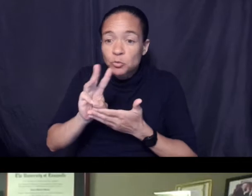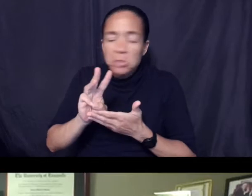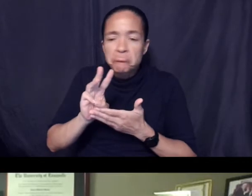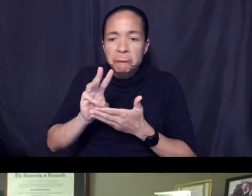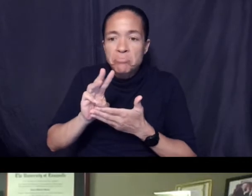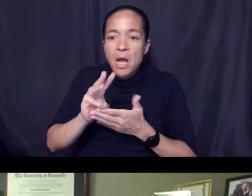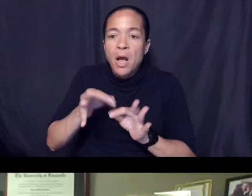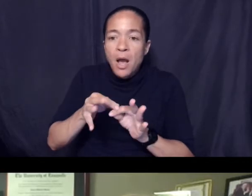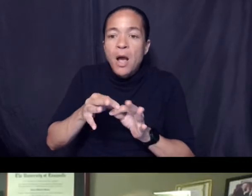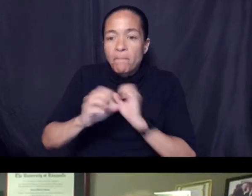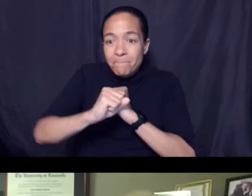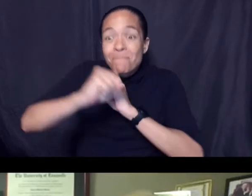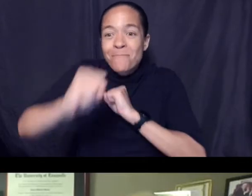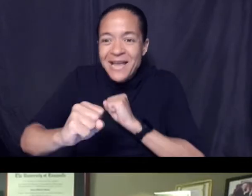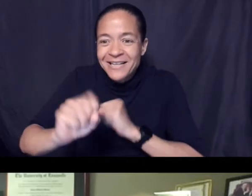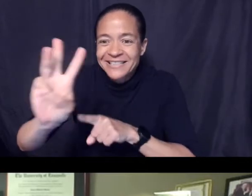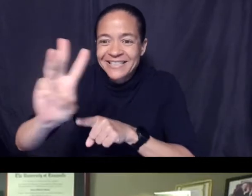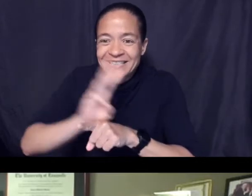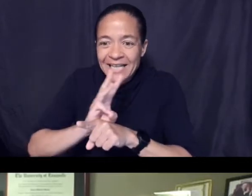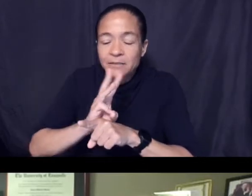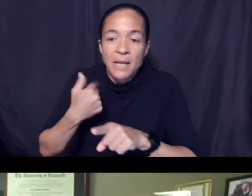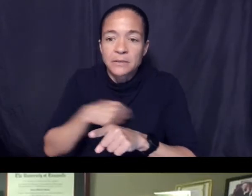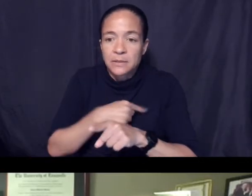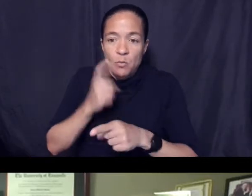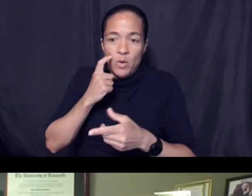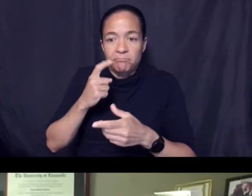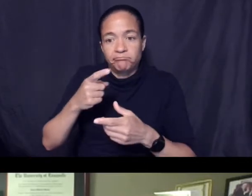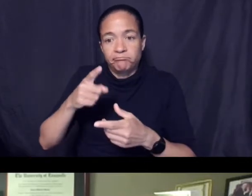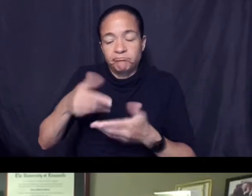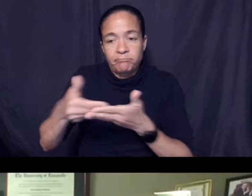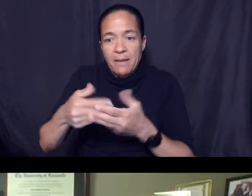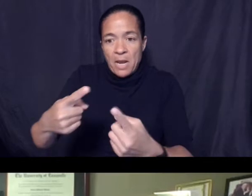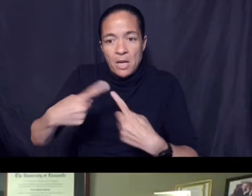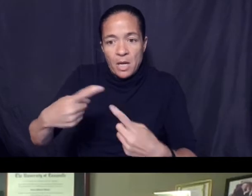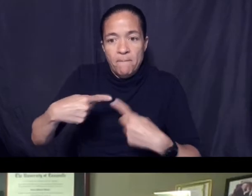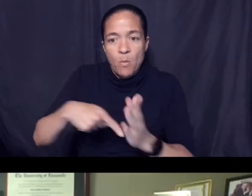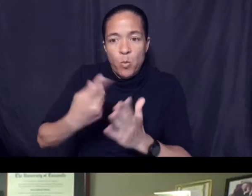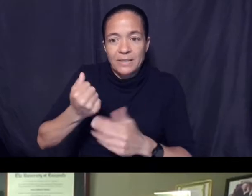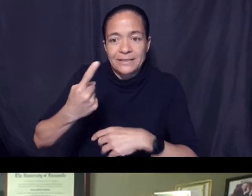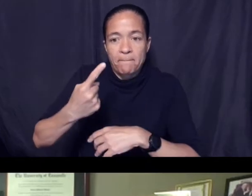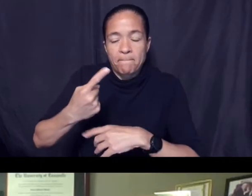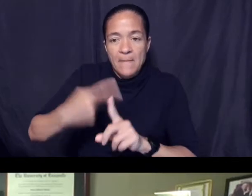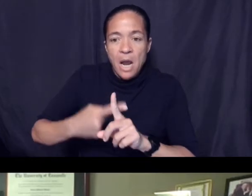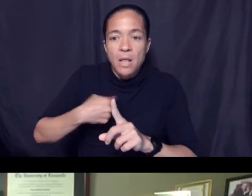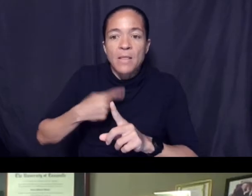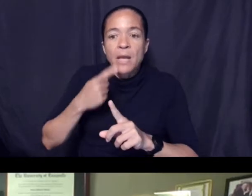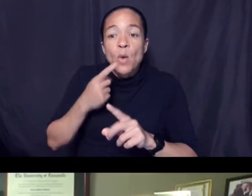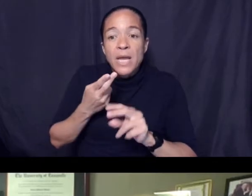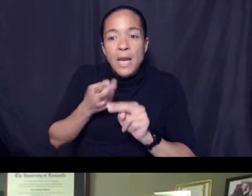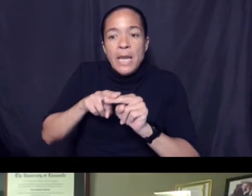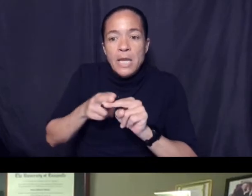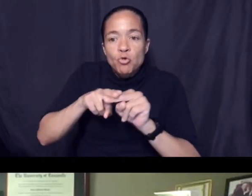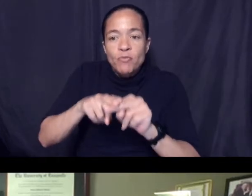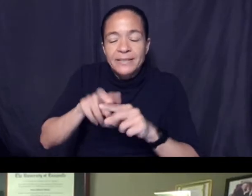but extended it to 6 months. And so we see these babies once a month in our clinic. We increase the dosing based on their weight